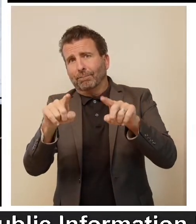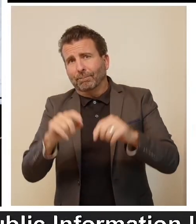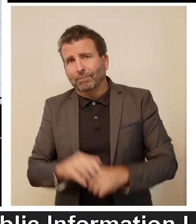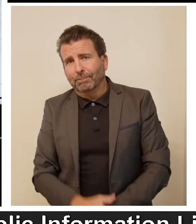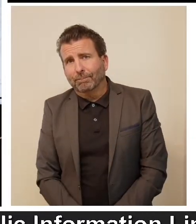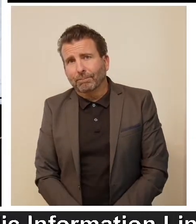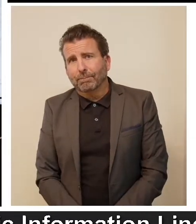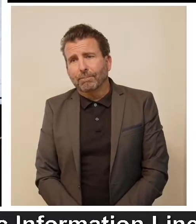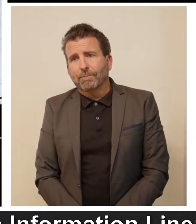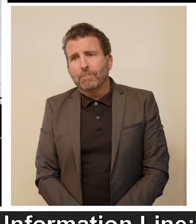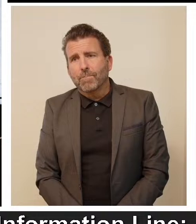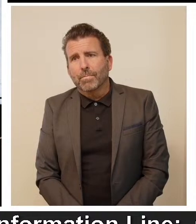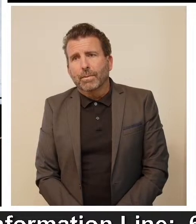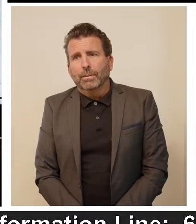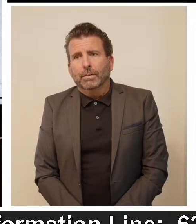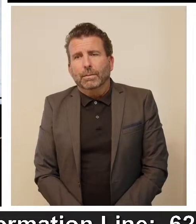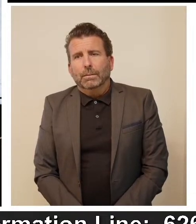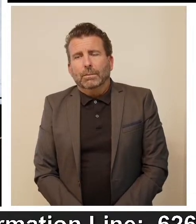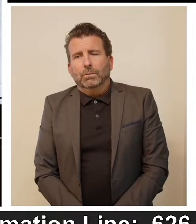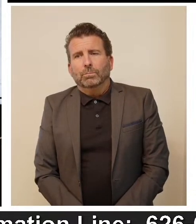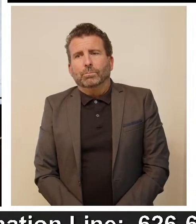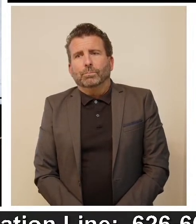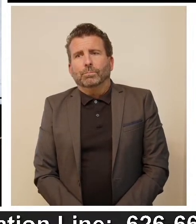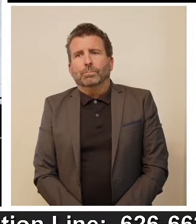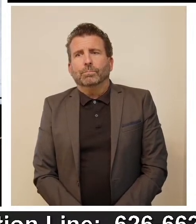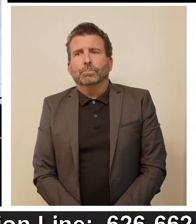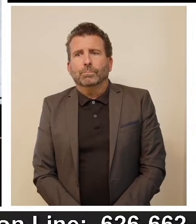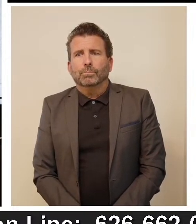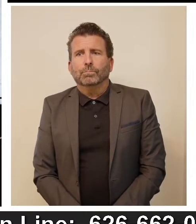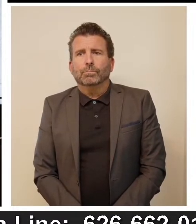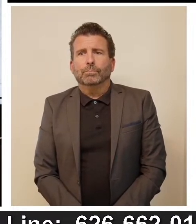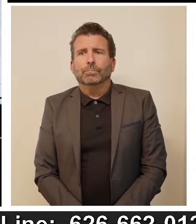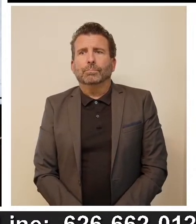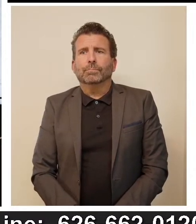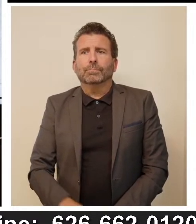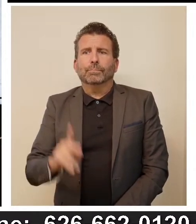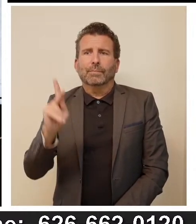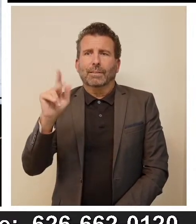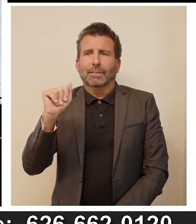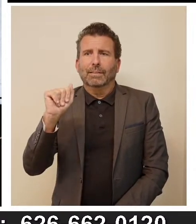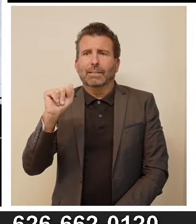Thank you. Next up, Air Resource Advisor Katie Sashry.